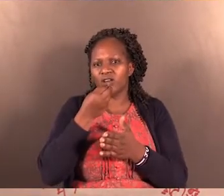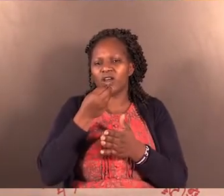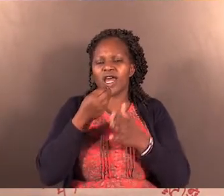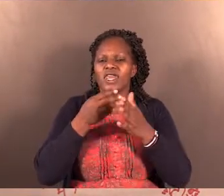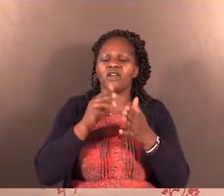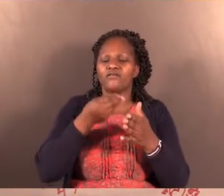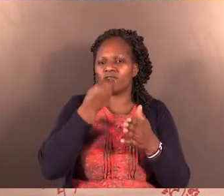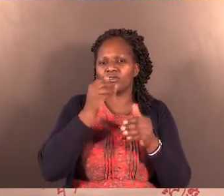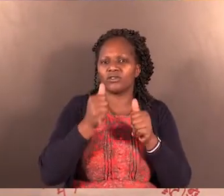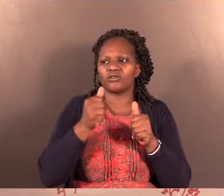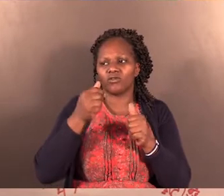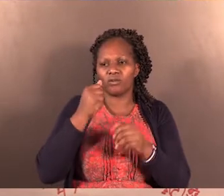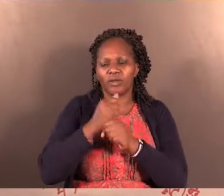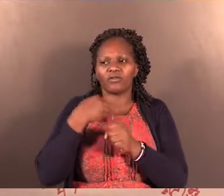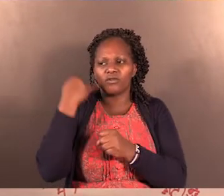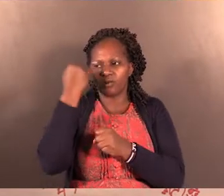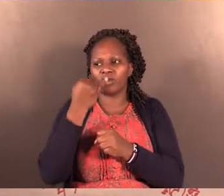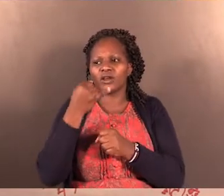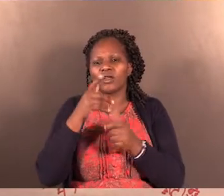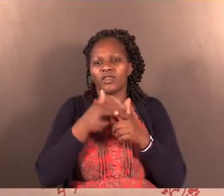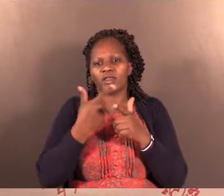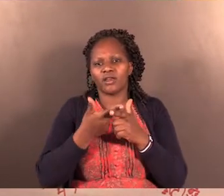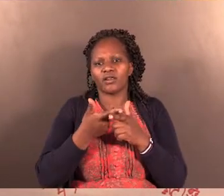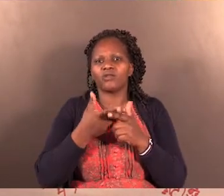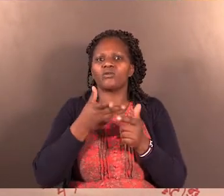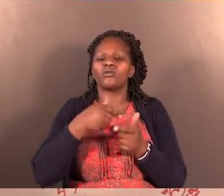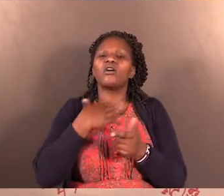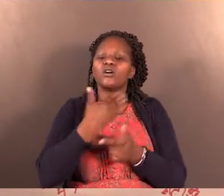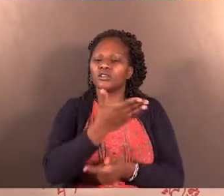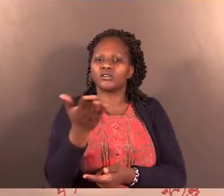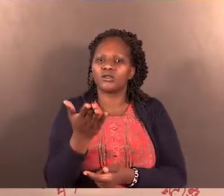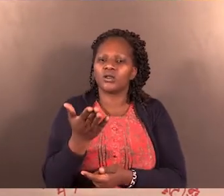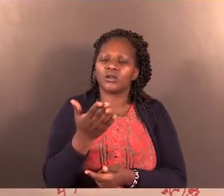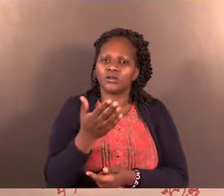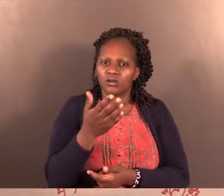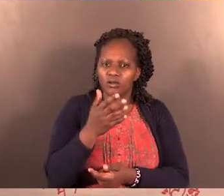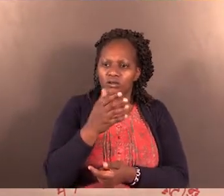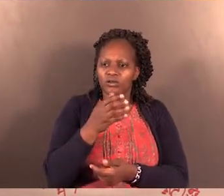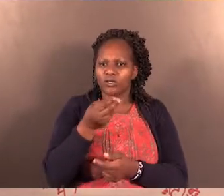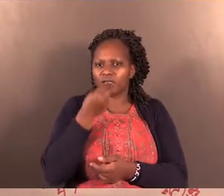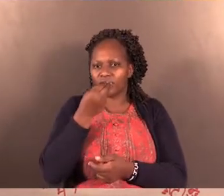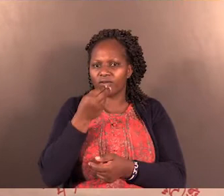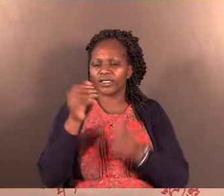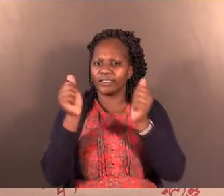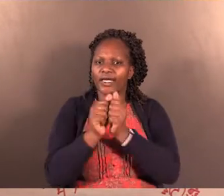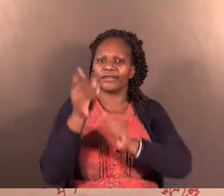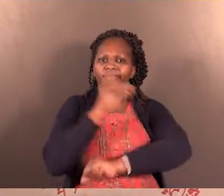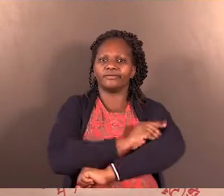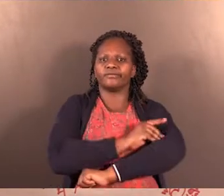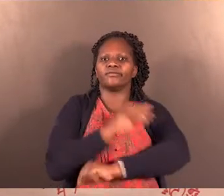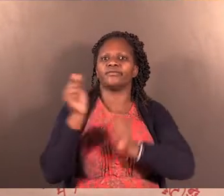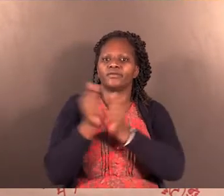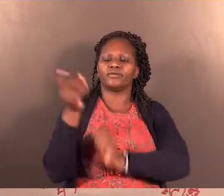take those fine food that is even for idols. Instead, we want you people to test us. Give us only 10